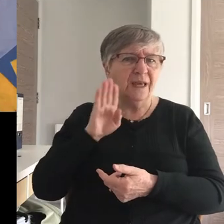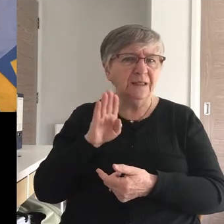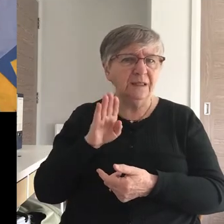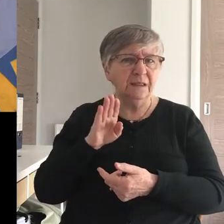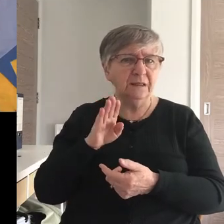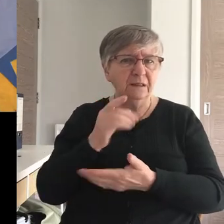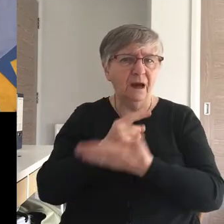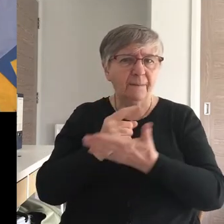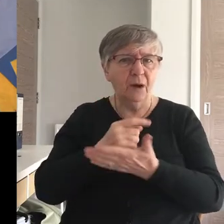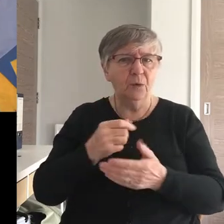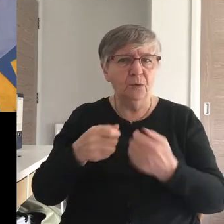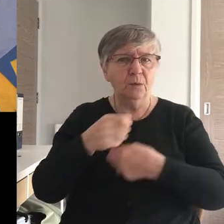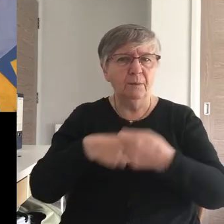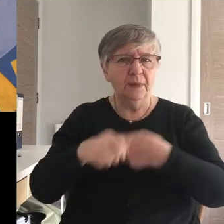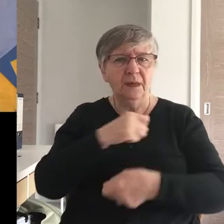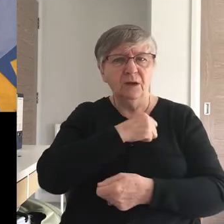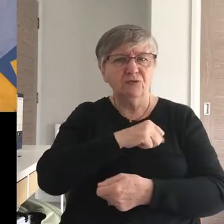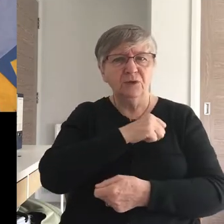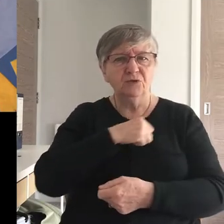I'm a Christian?